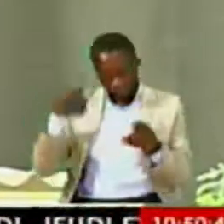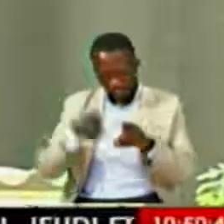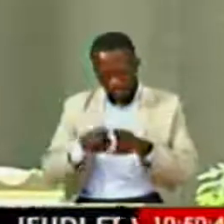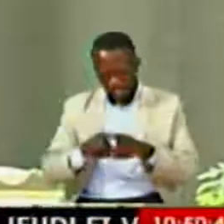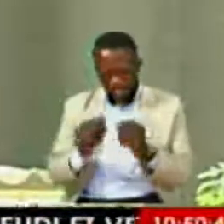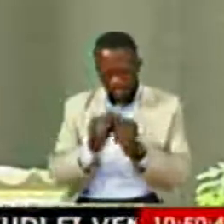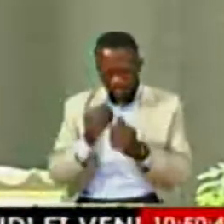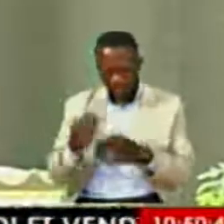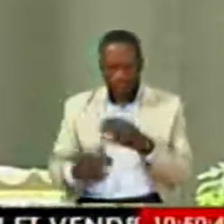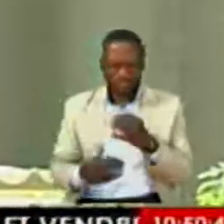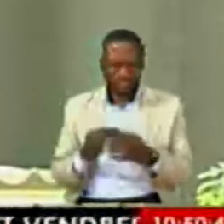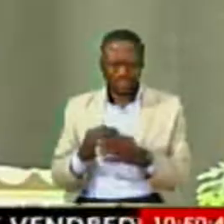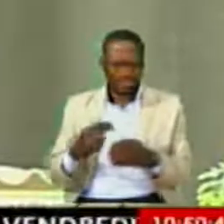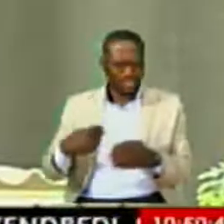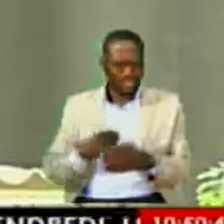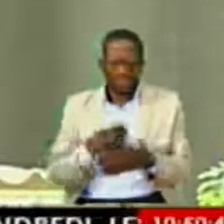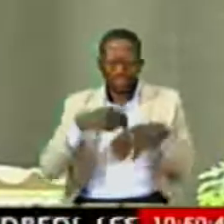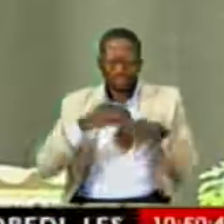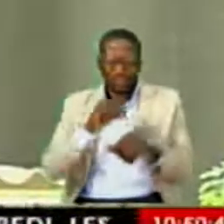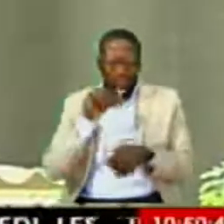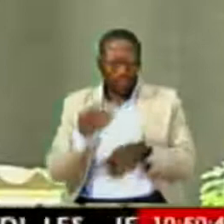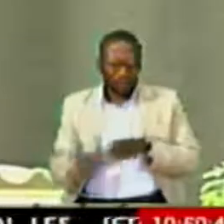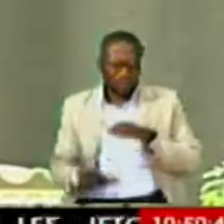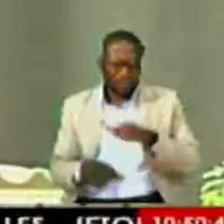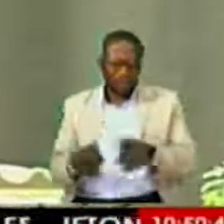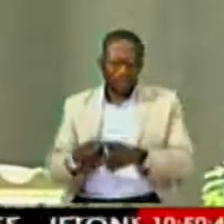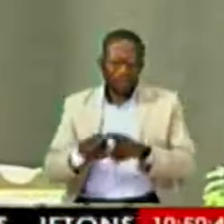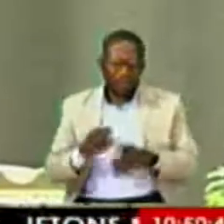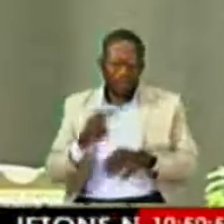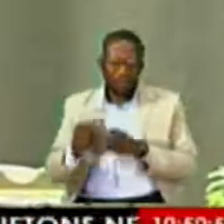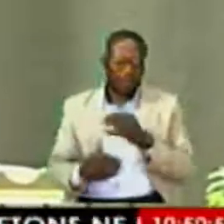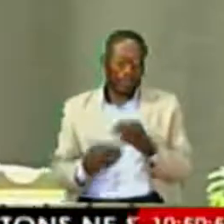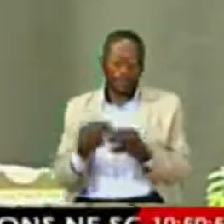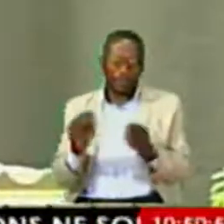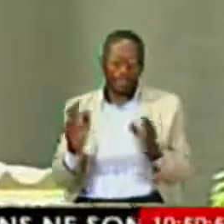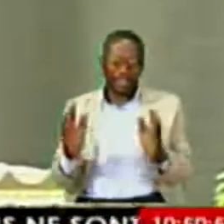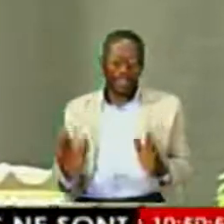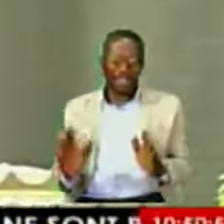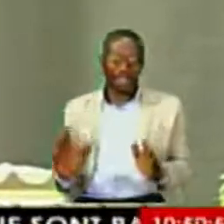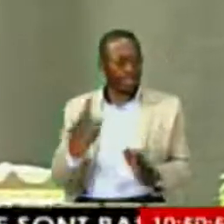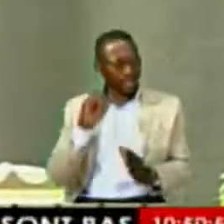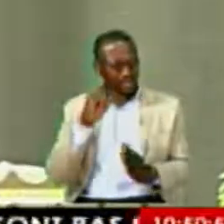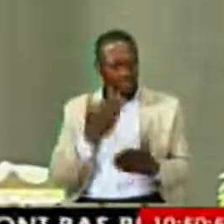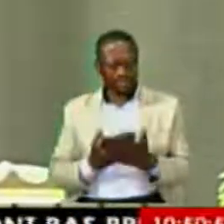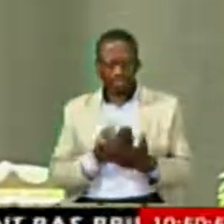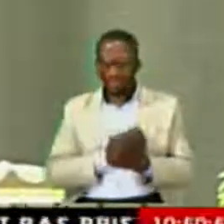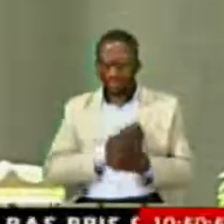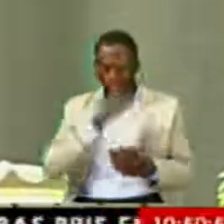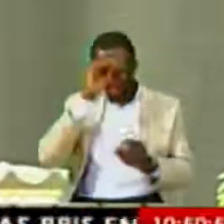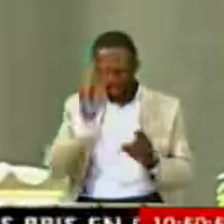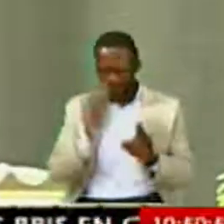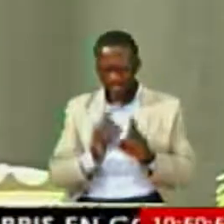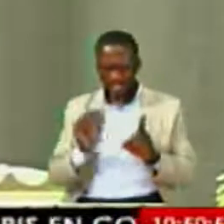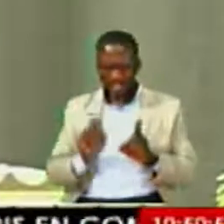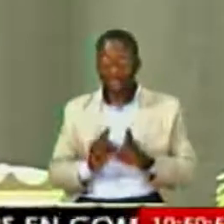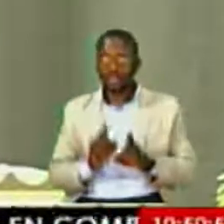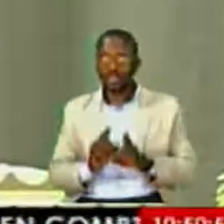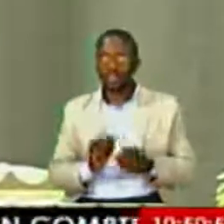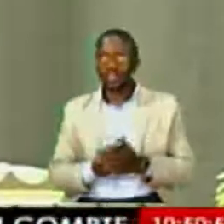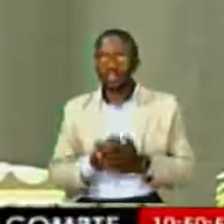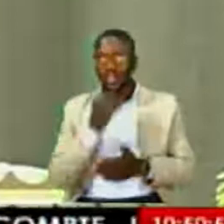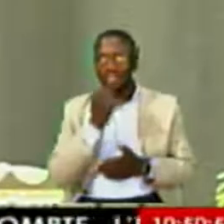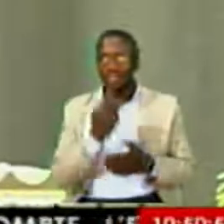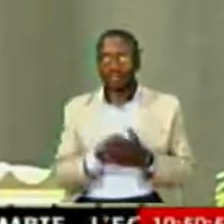look like the world. Nous ne devons pas marcher comme les païens. We should not walk like the Gentiles. Écoutez bien, mes frères et sœurs. Listen, beloved brothers and sisters. Qui pensent selon la vanité de